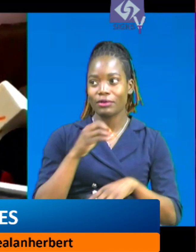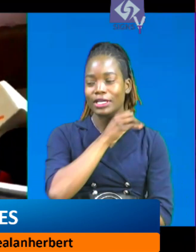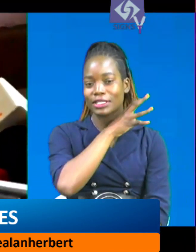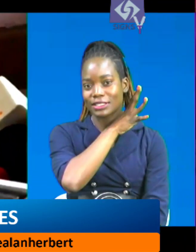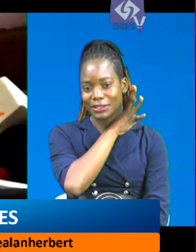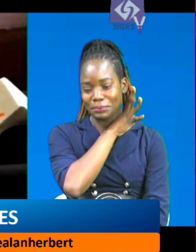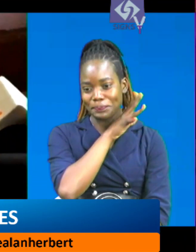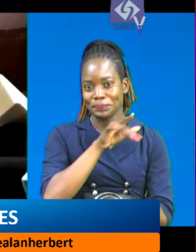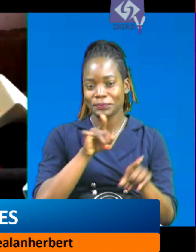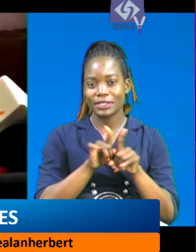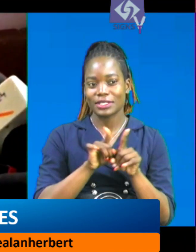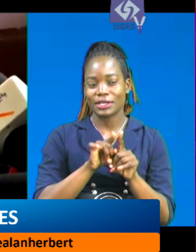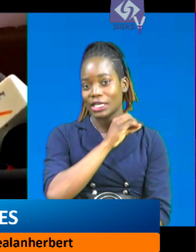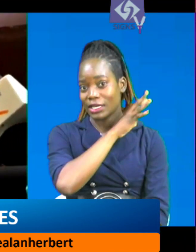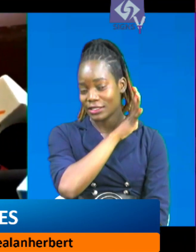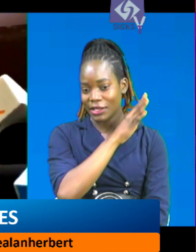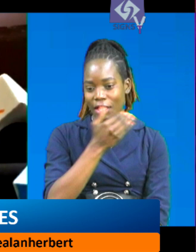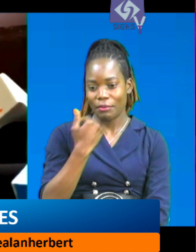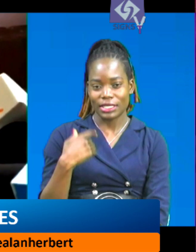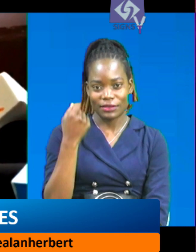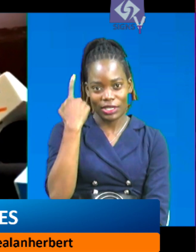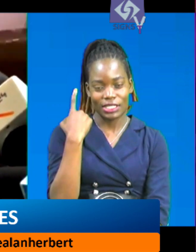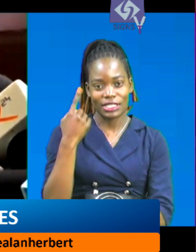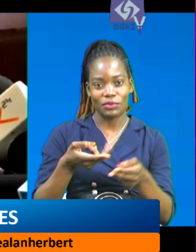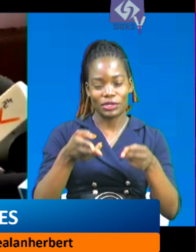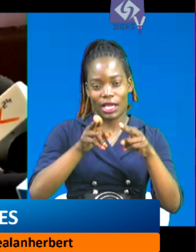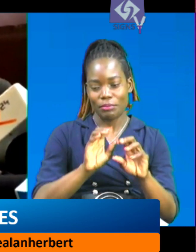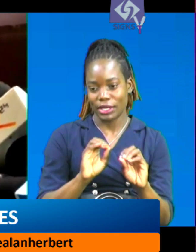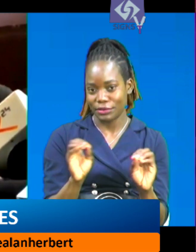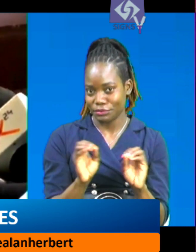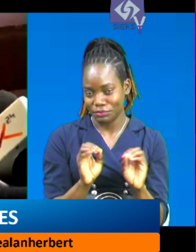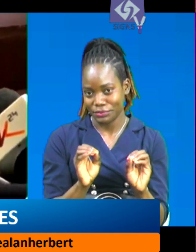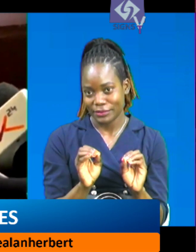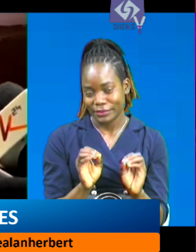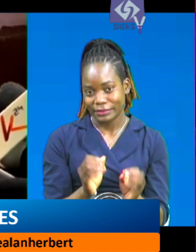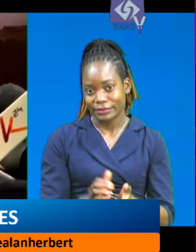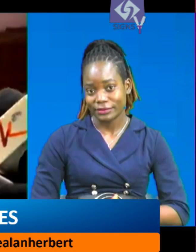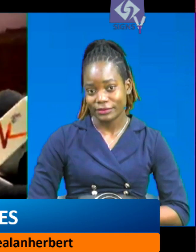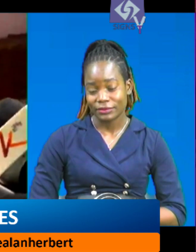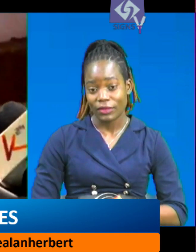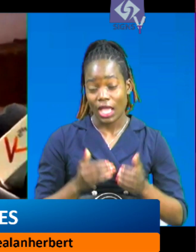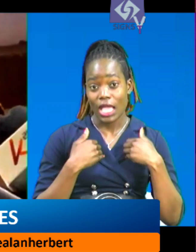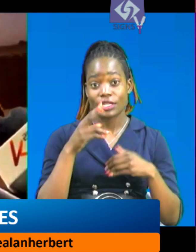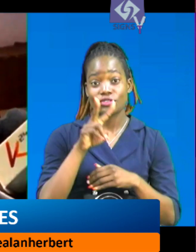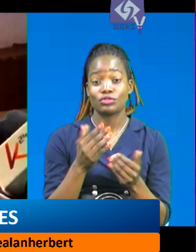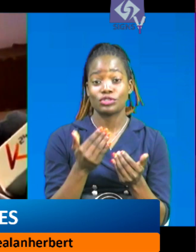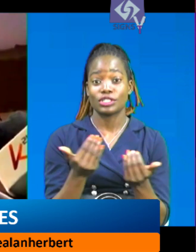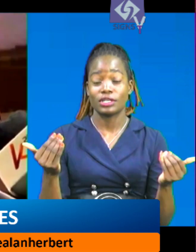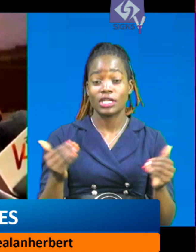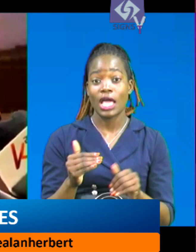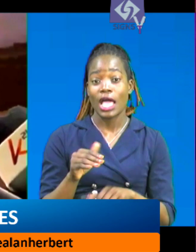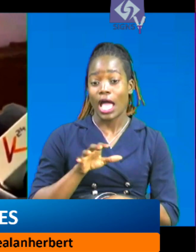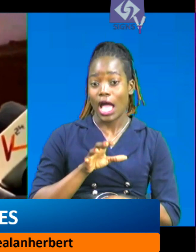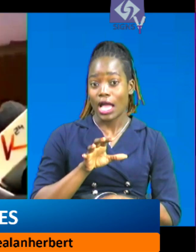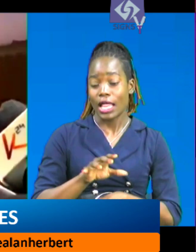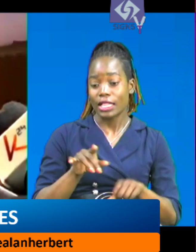nduru. Hata sielewi kulikuaje, ndio tukaumia. Nilikuwa na watoto wawili, msichana